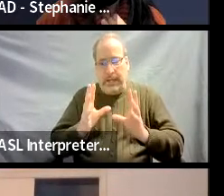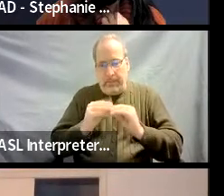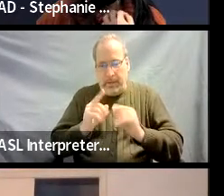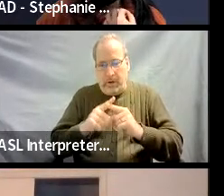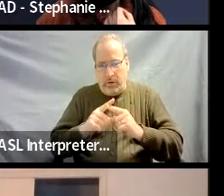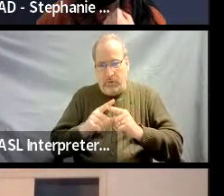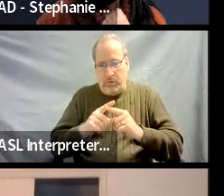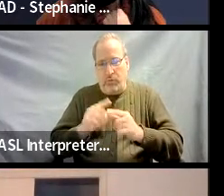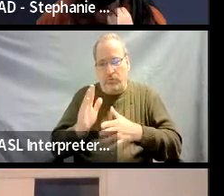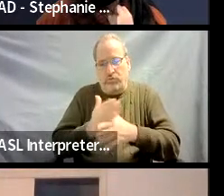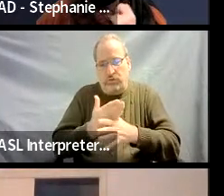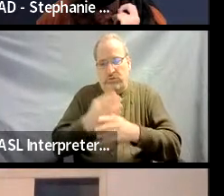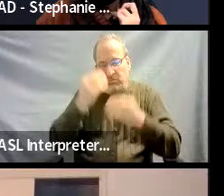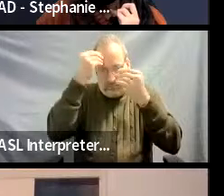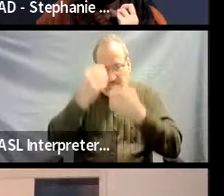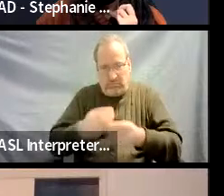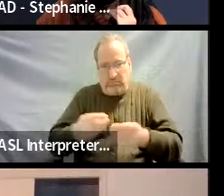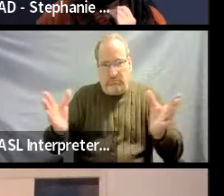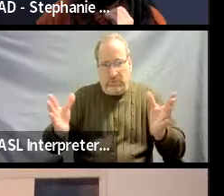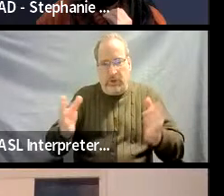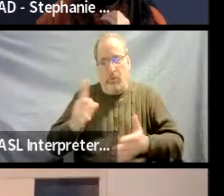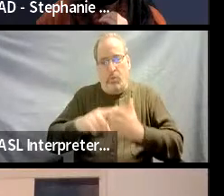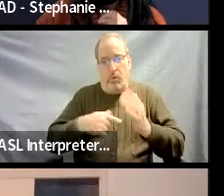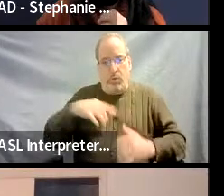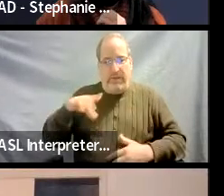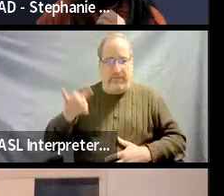a summary of the main study findings.